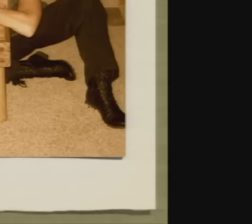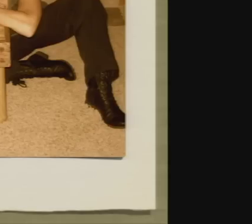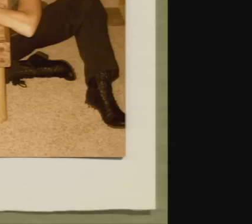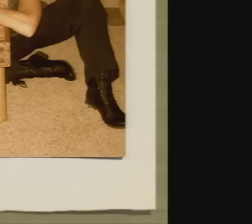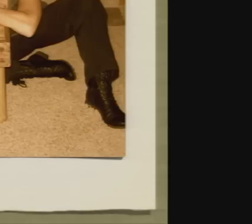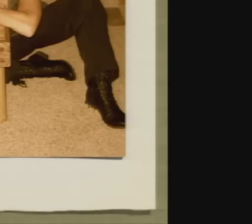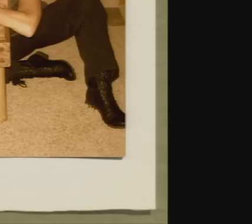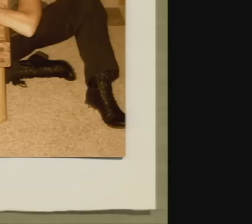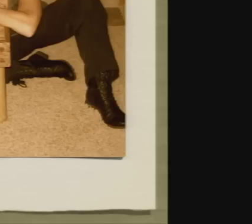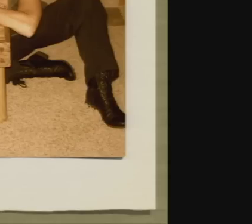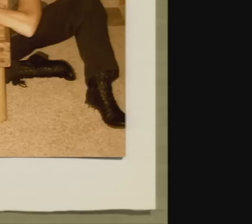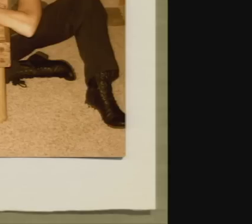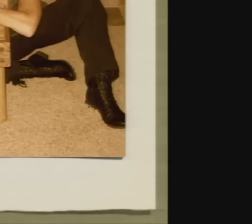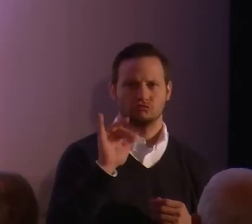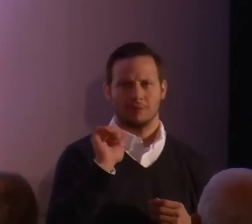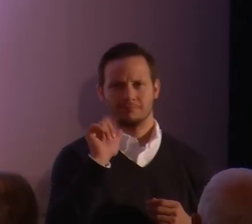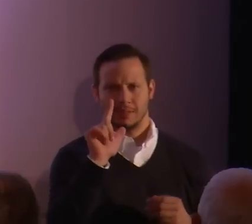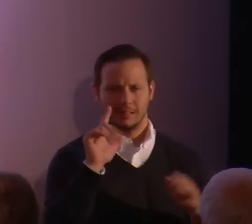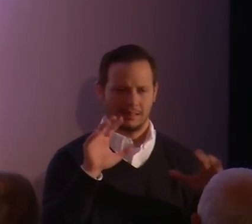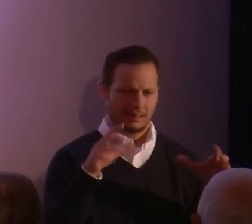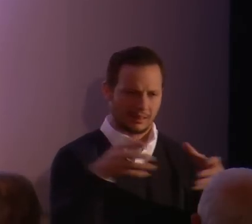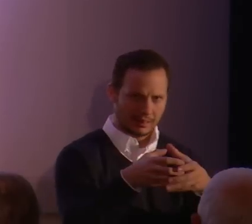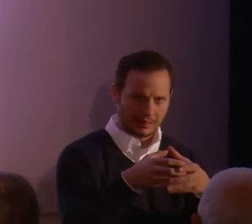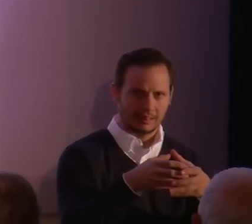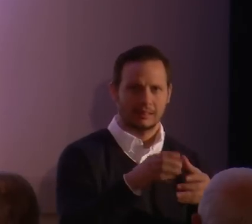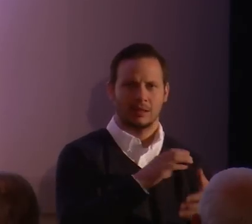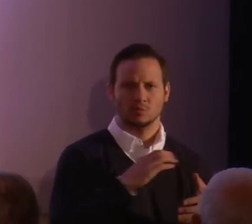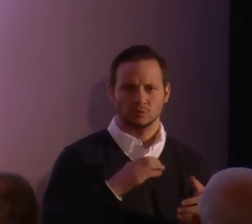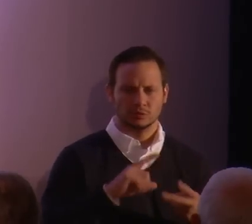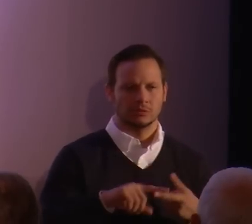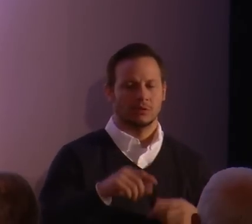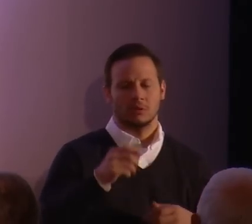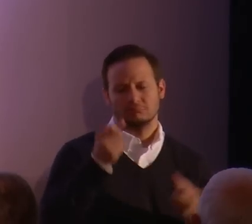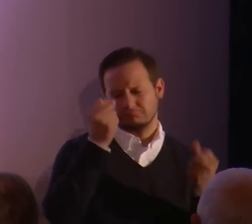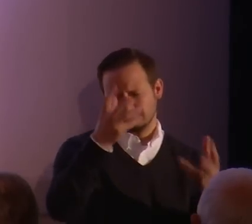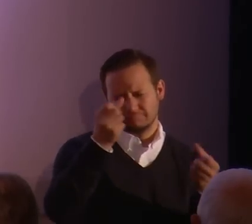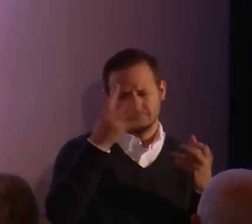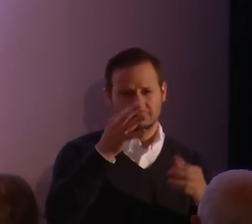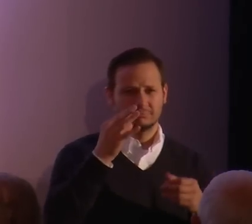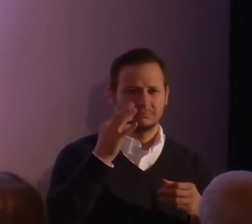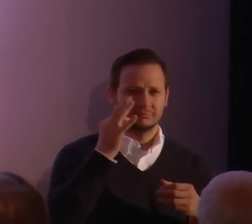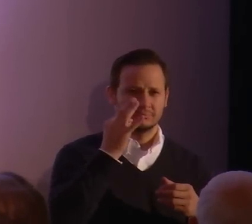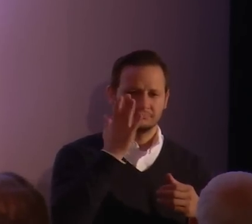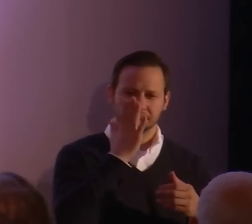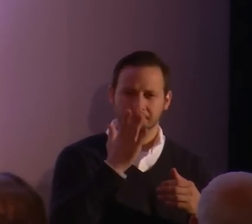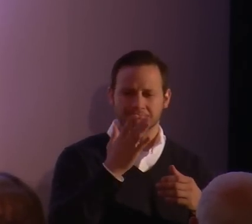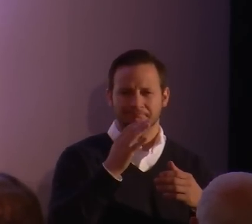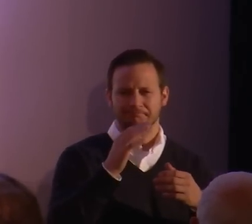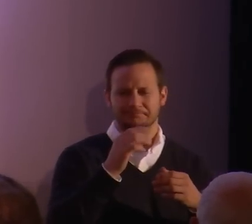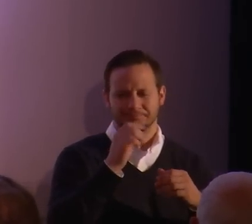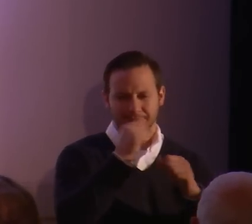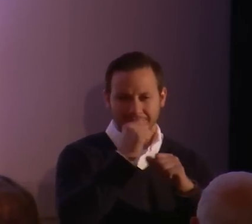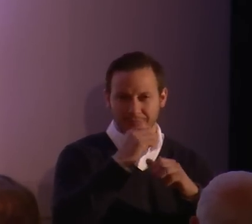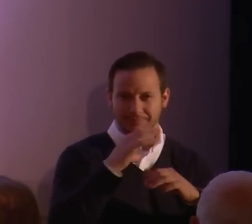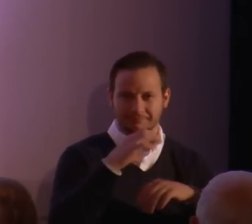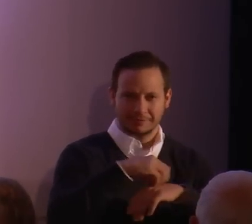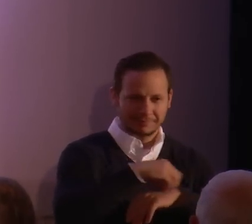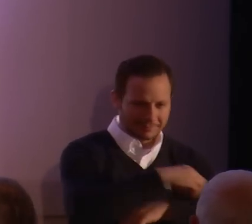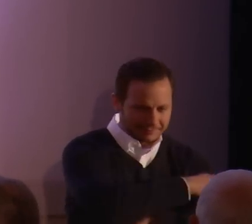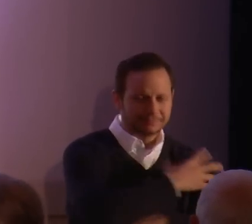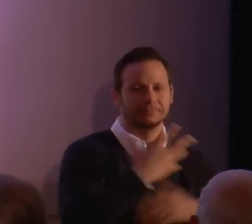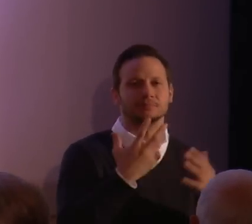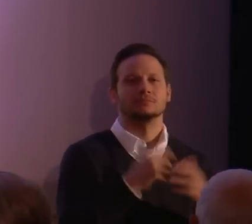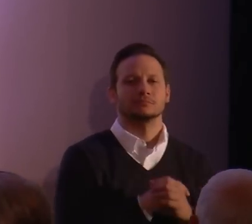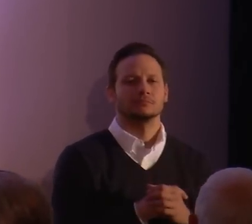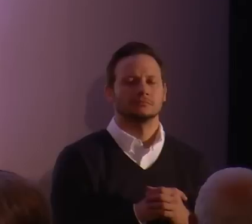councils, hundreds of mosquito bites, and a whirlwind of experiences. Now, before we really get into the